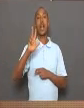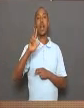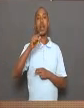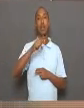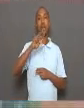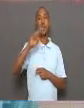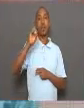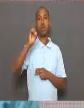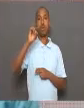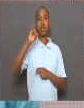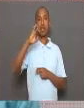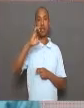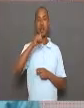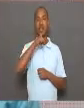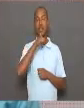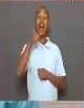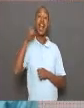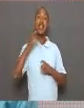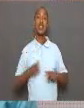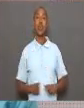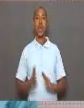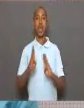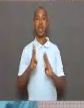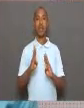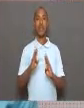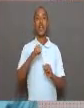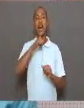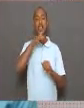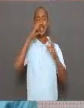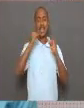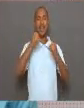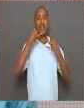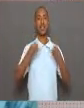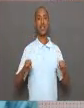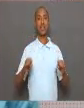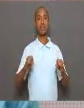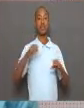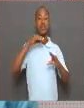acids. Another way that acids can be classified